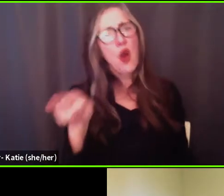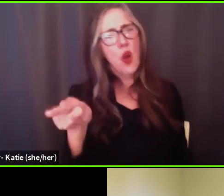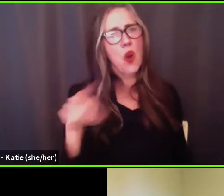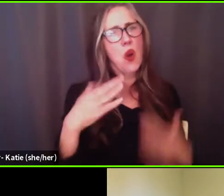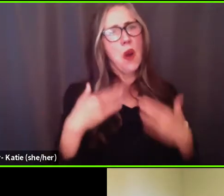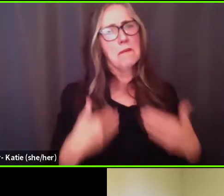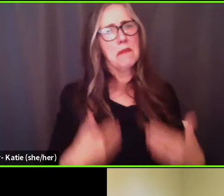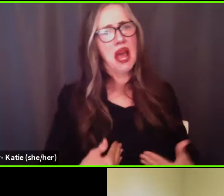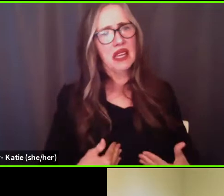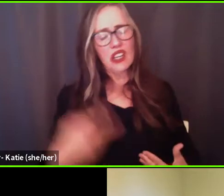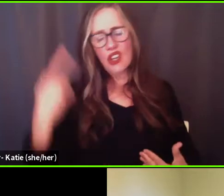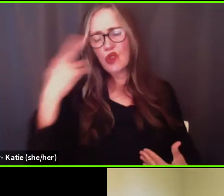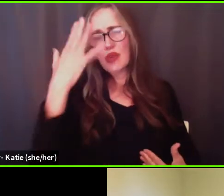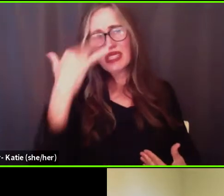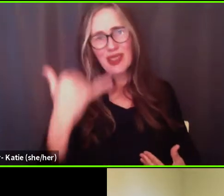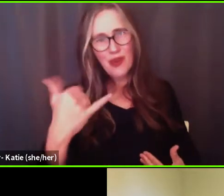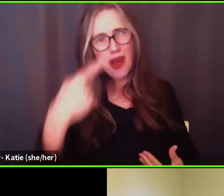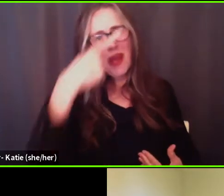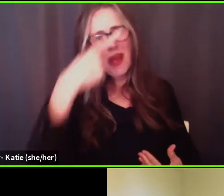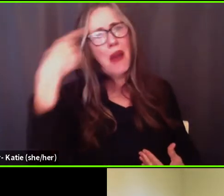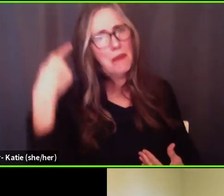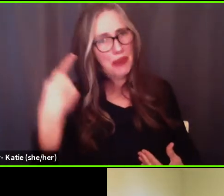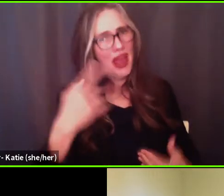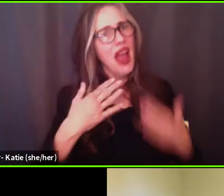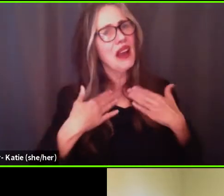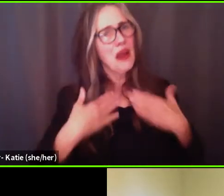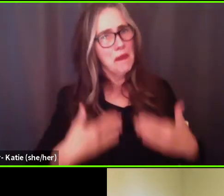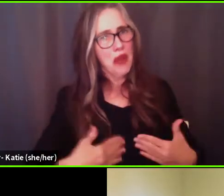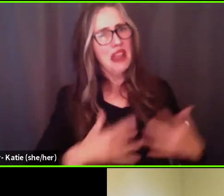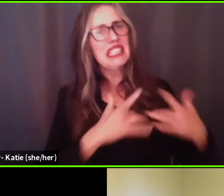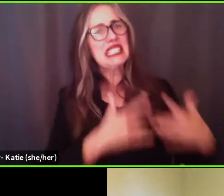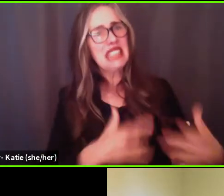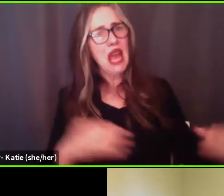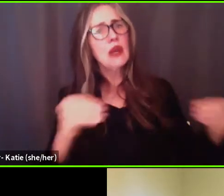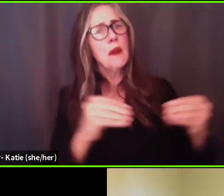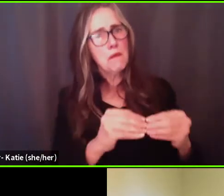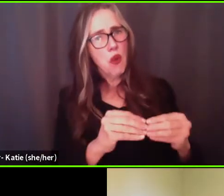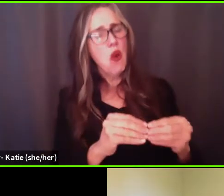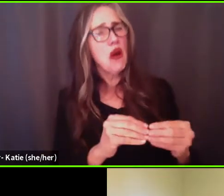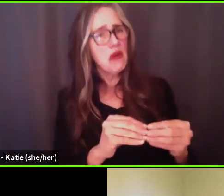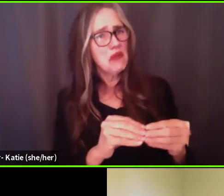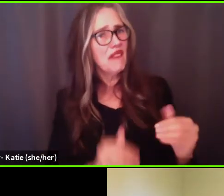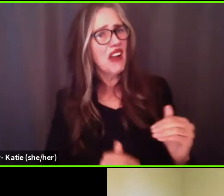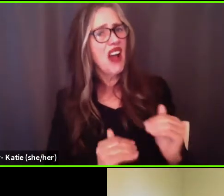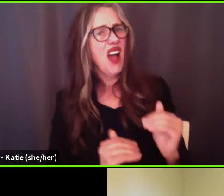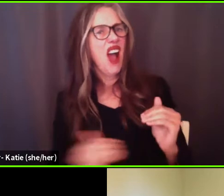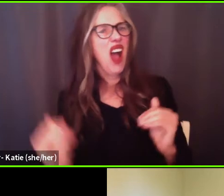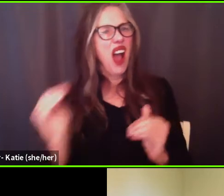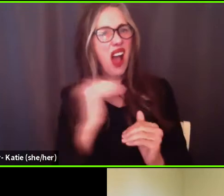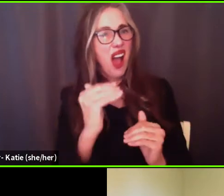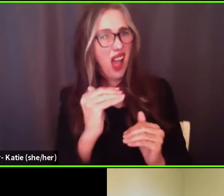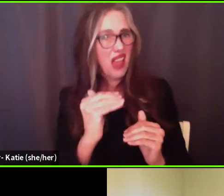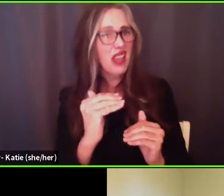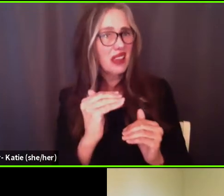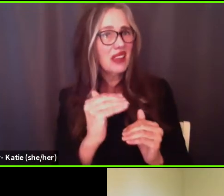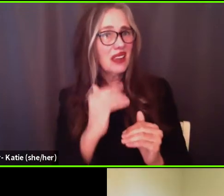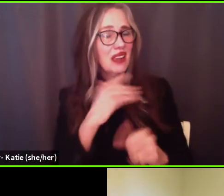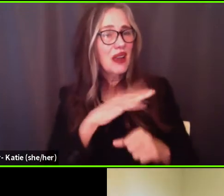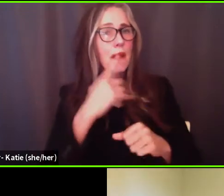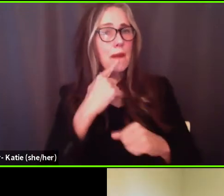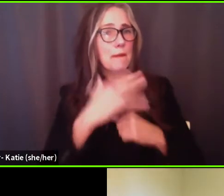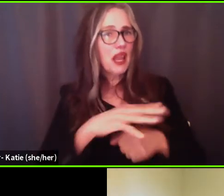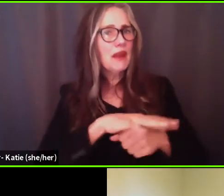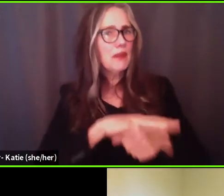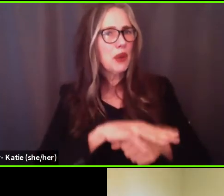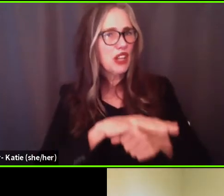rather than the context in which bodies are situated as a side of intervention right right and i think you i think this is a great point you're